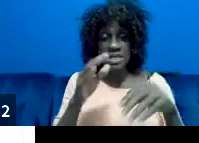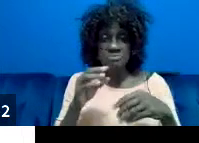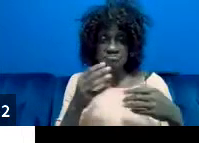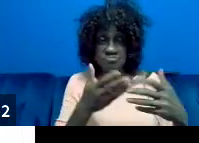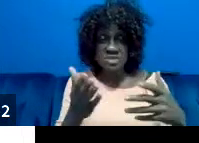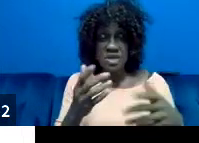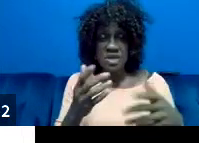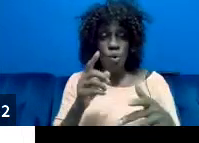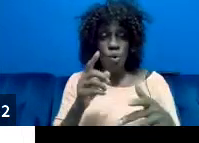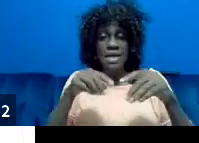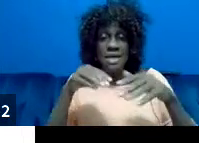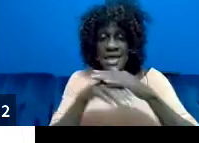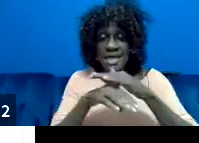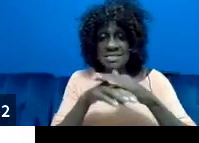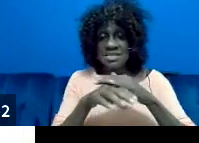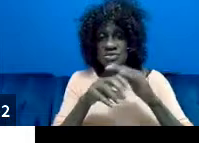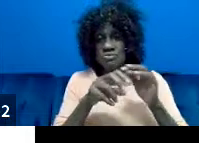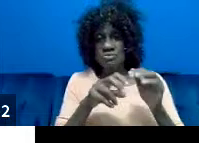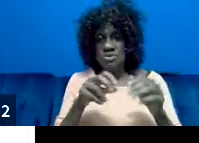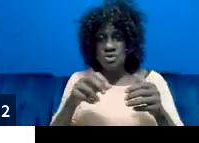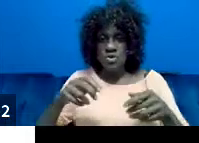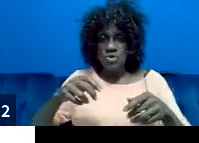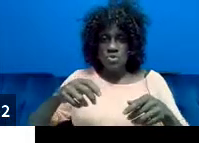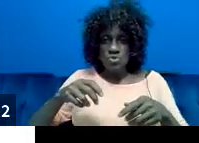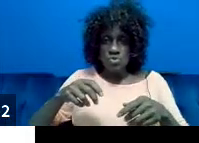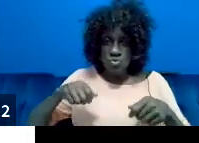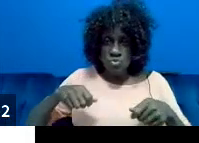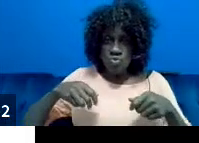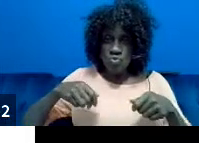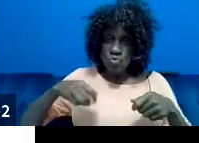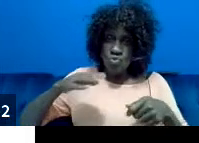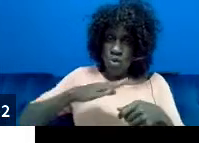would be required, ramp or transfer. Okay.